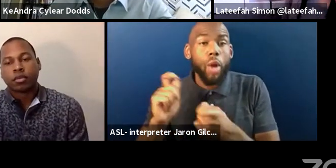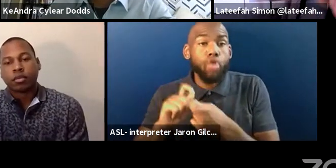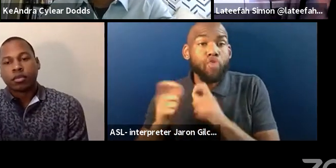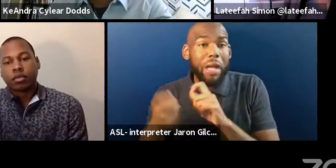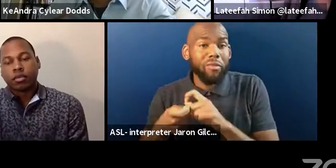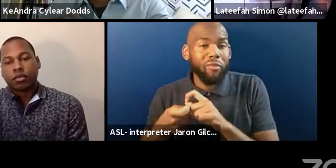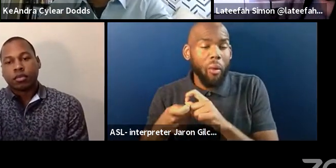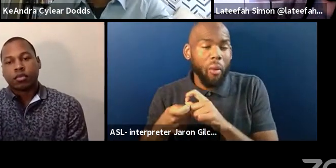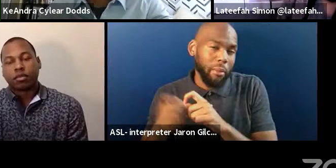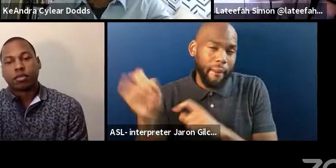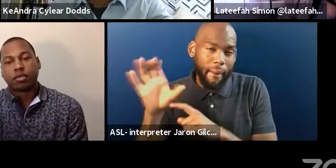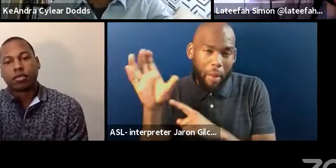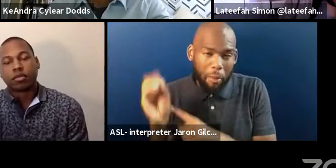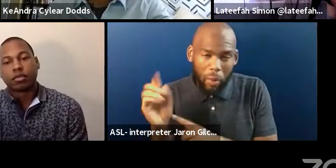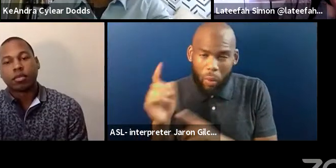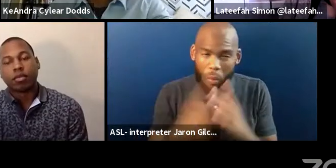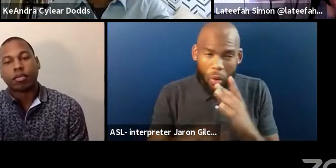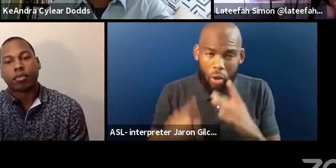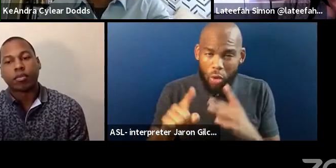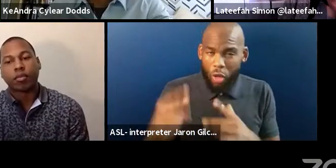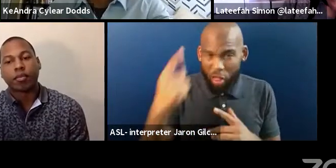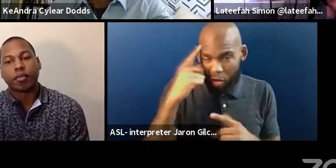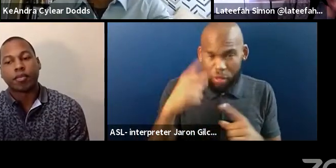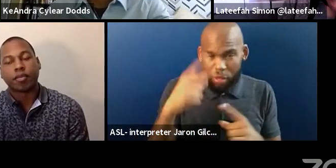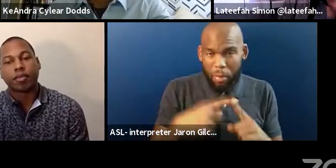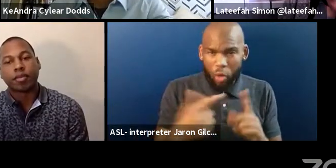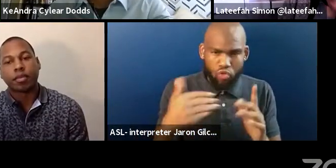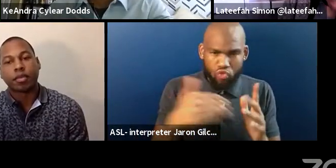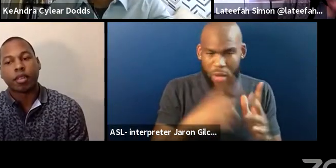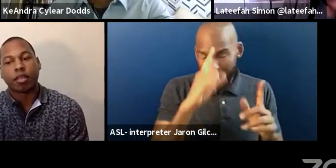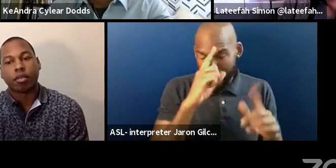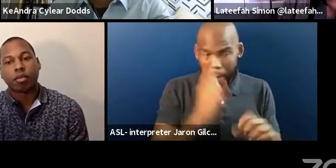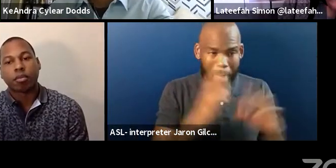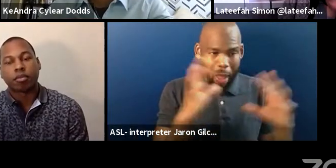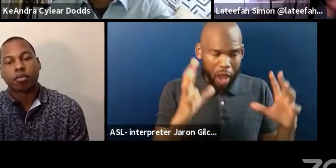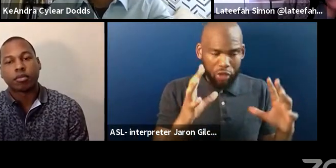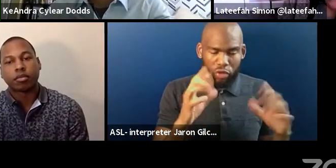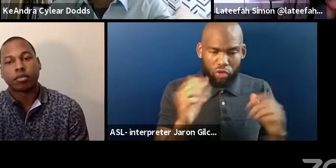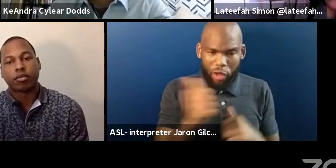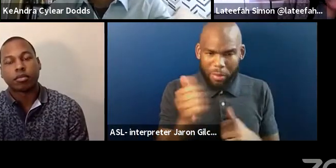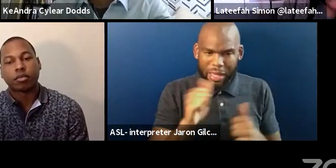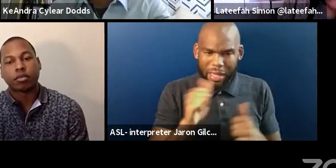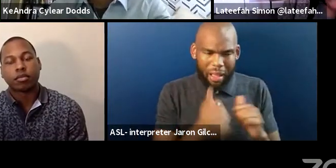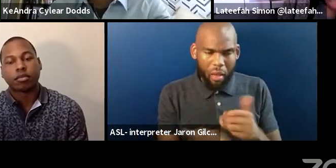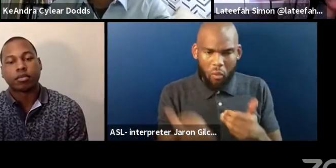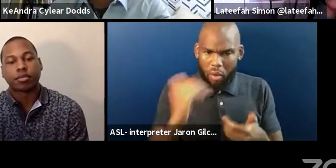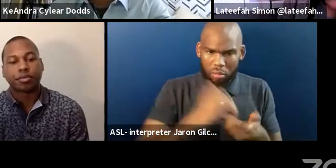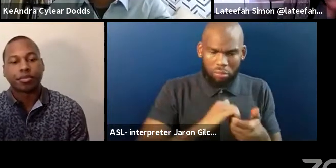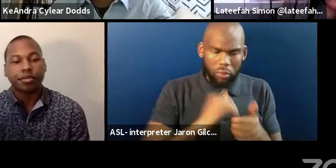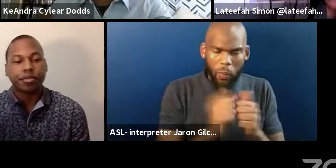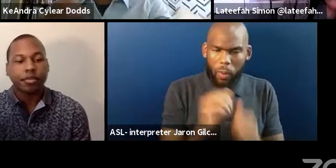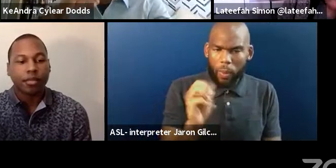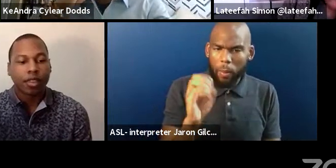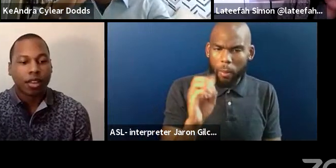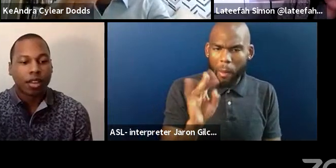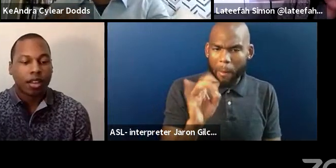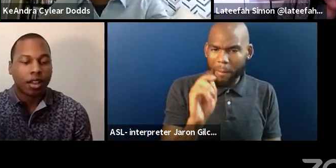about reimagining public safety, thinking about how it interacts with mobility, how does that play out in your work?